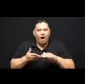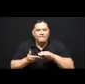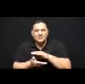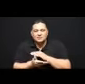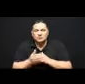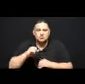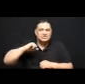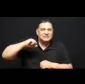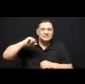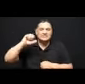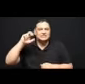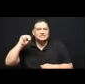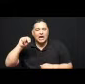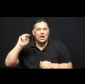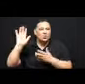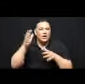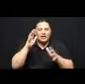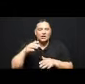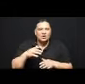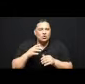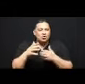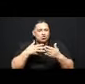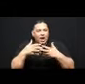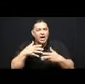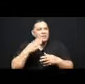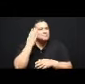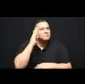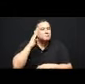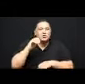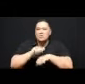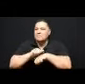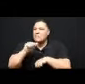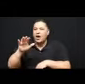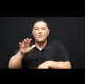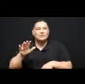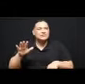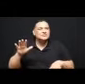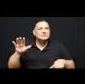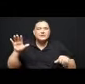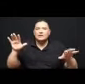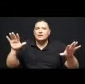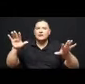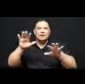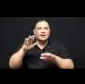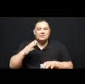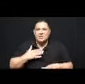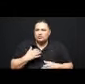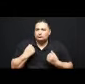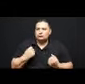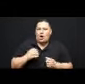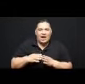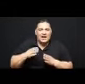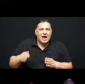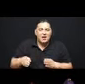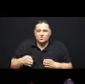gray and blue mountains, and my hardy neighbors driving the long, straight